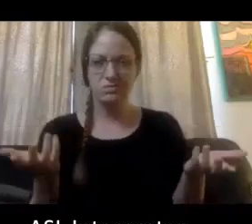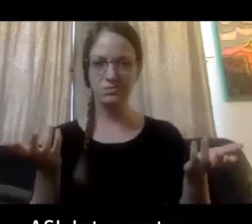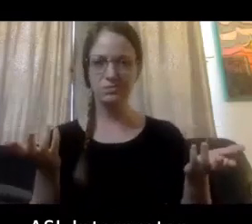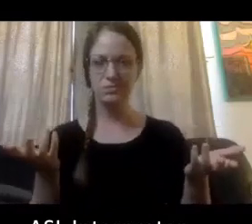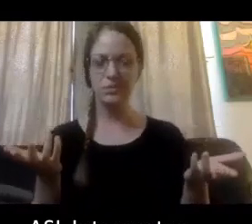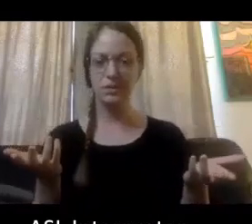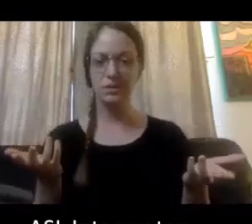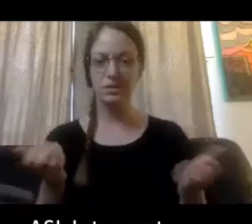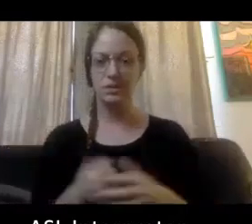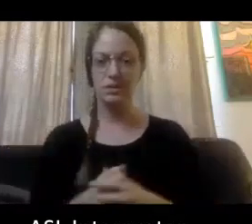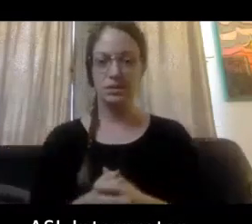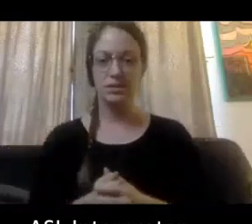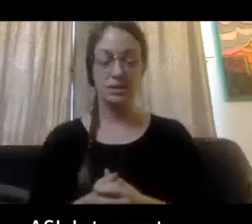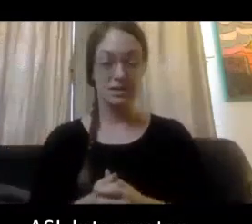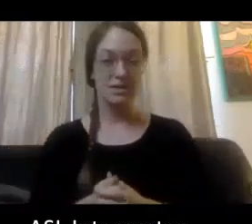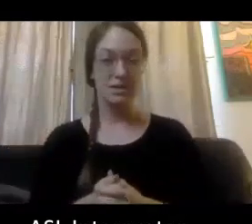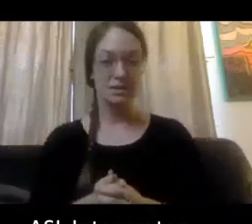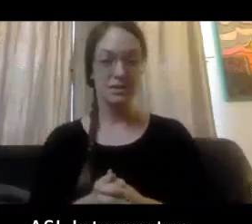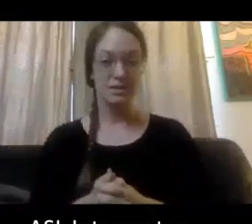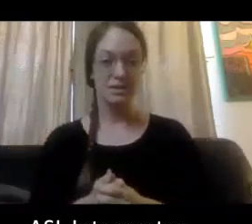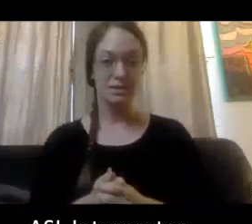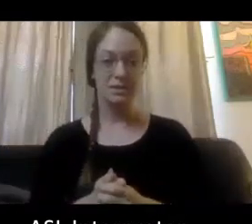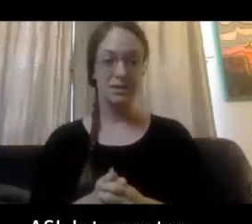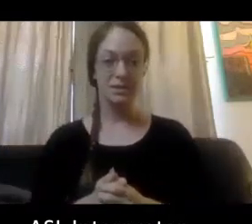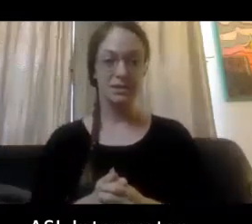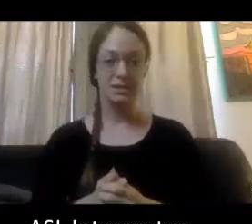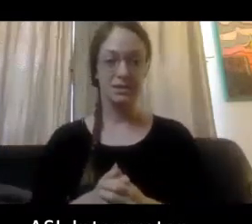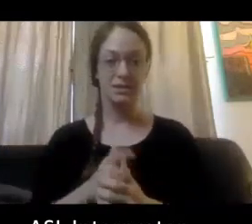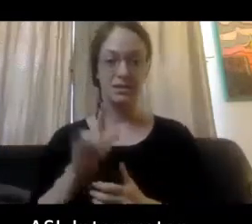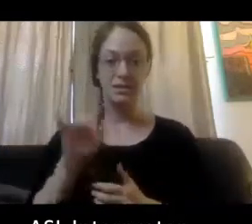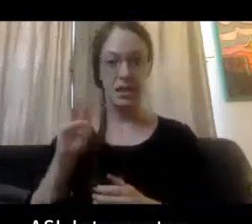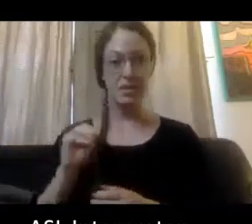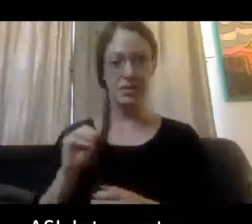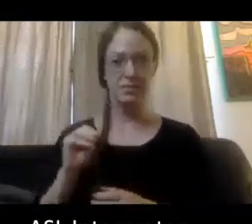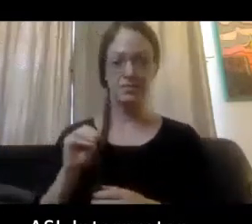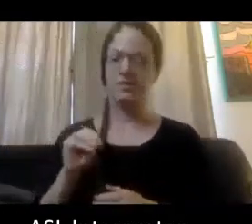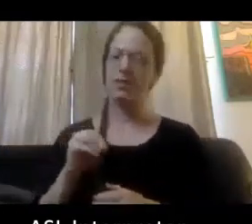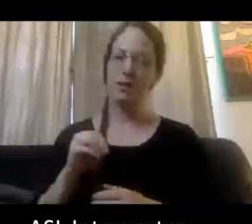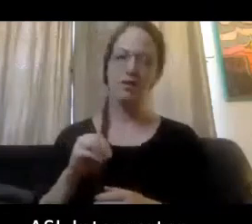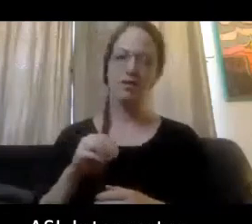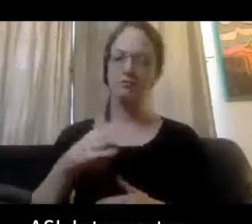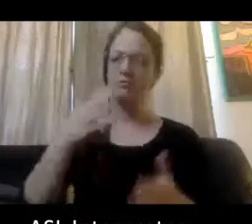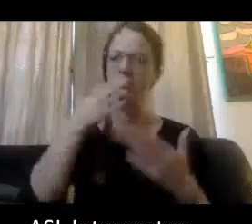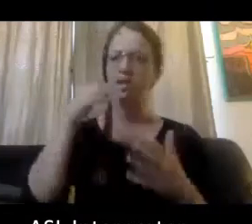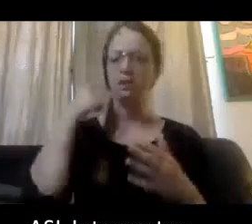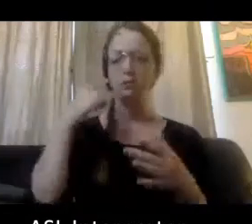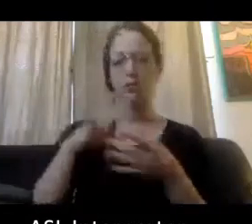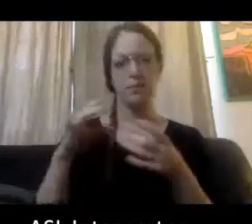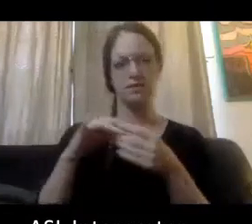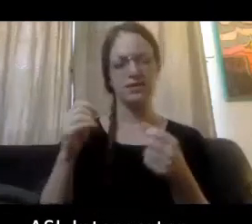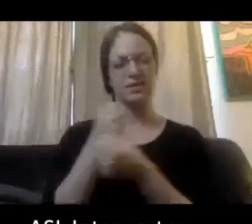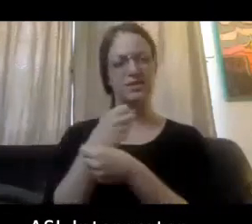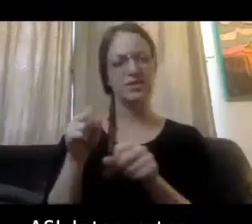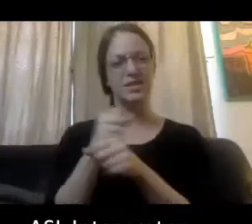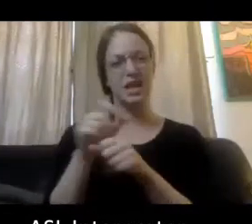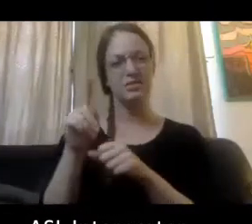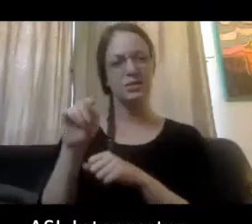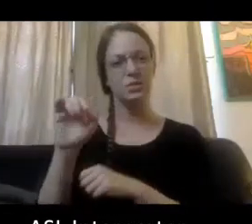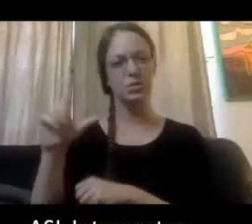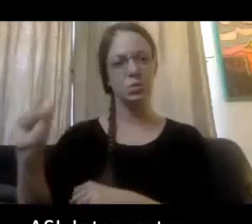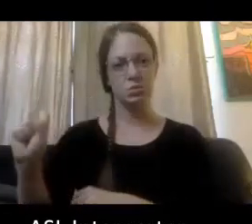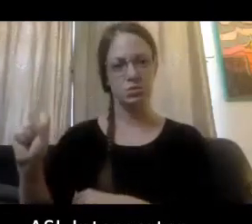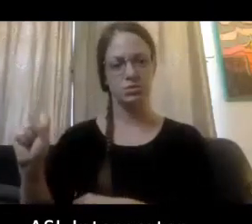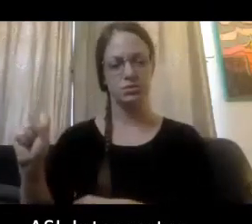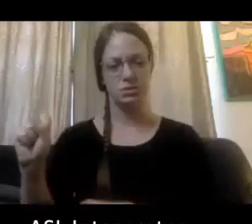That's fantastic. And I really love how you mentioned the safety tools, because that has been a really important part of accessible design that I